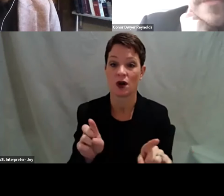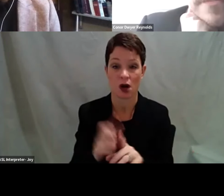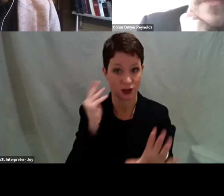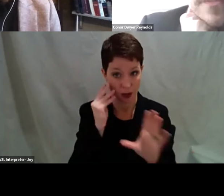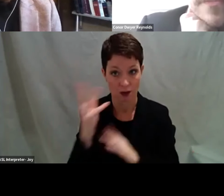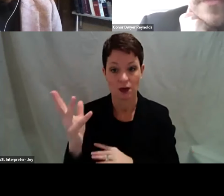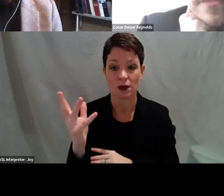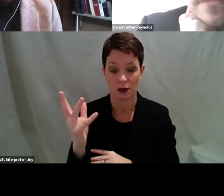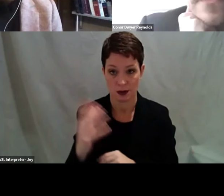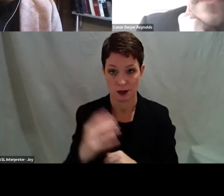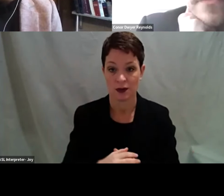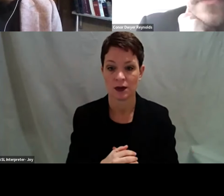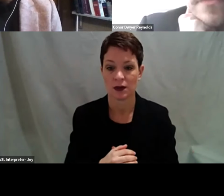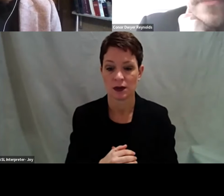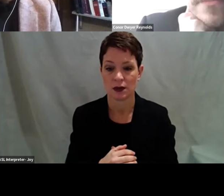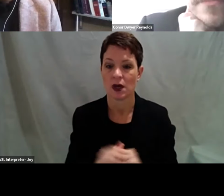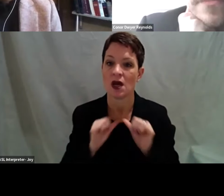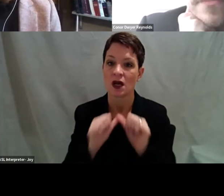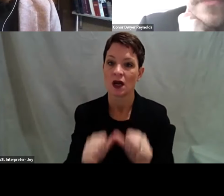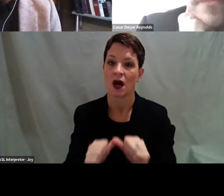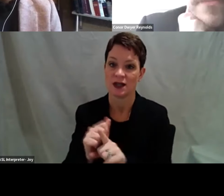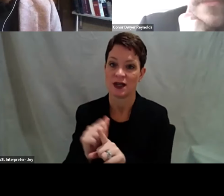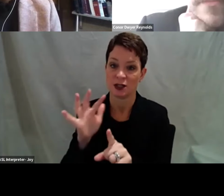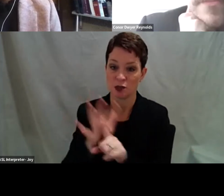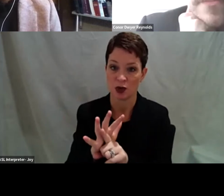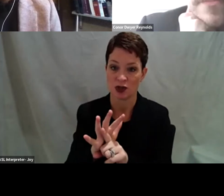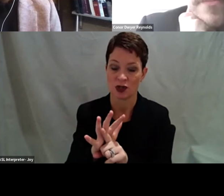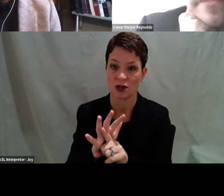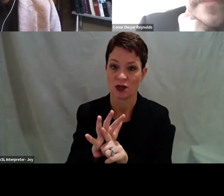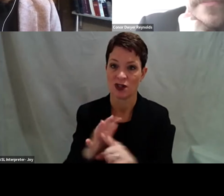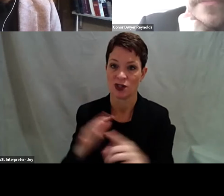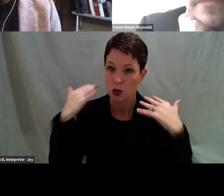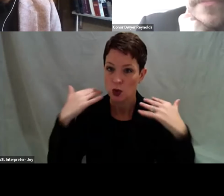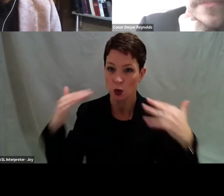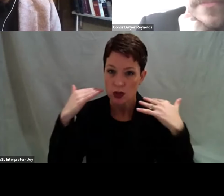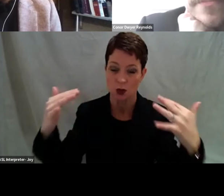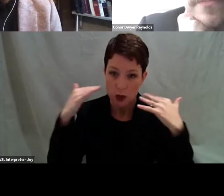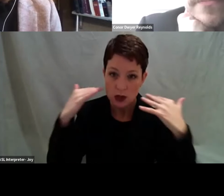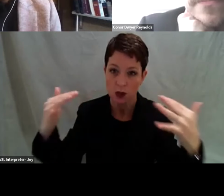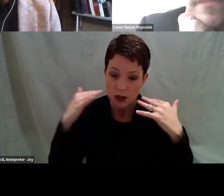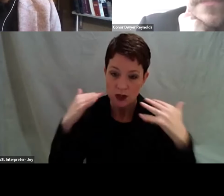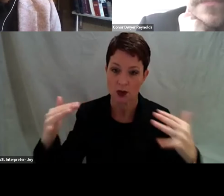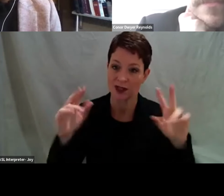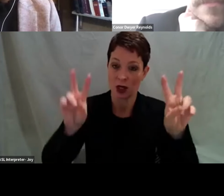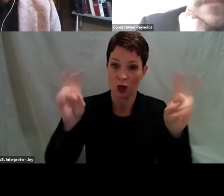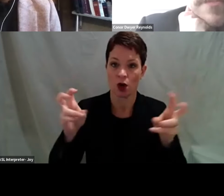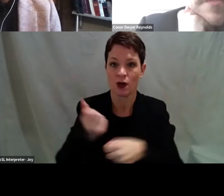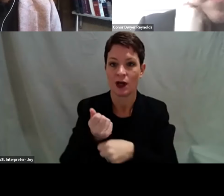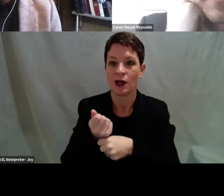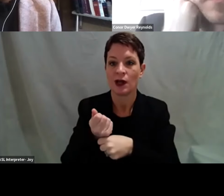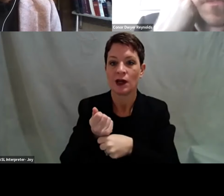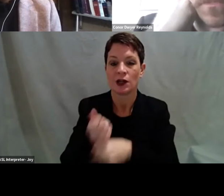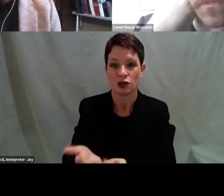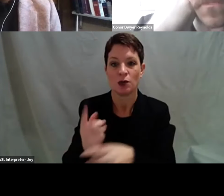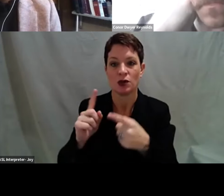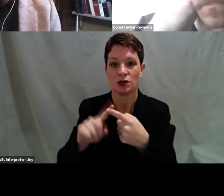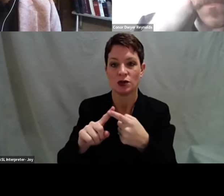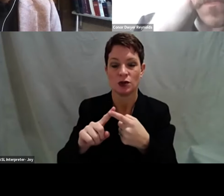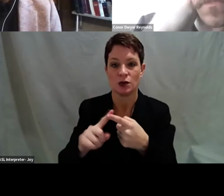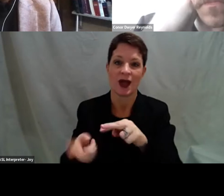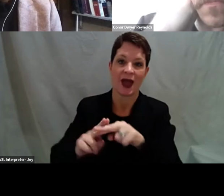that constant exposure to an intolerable level of noise, quote, contributes to the creation